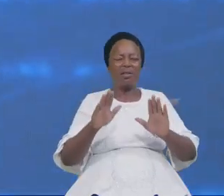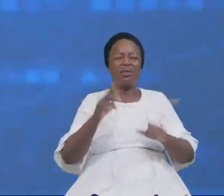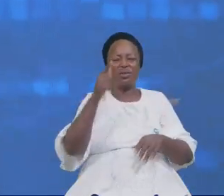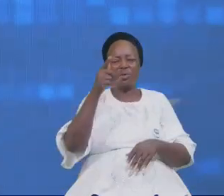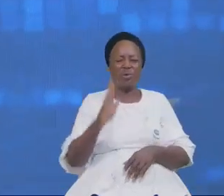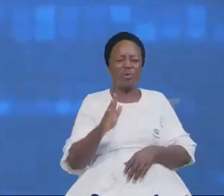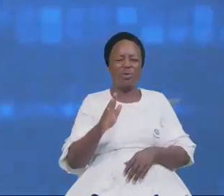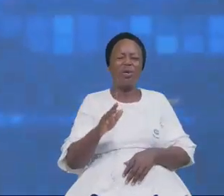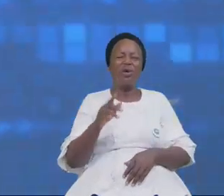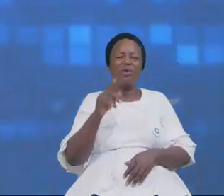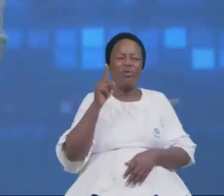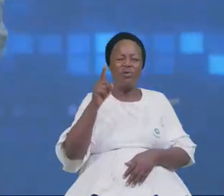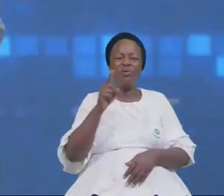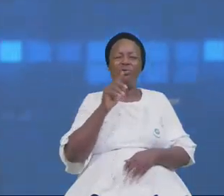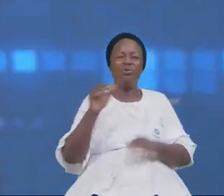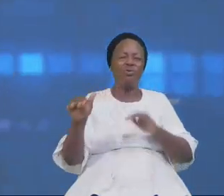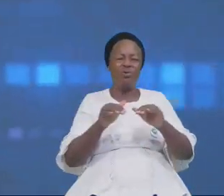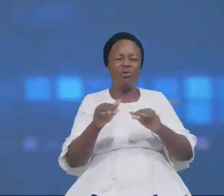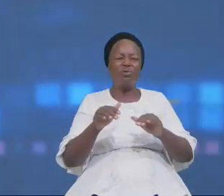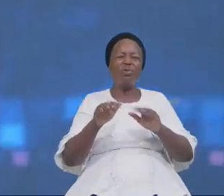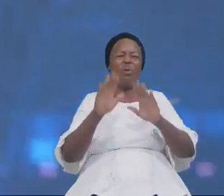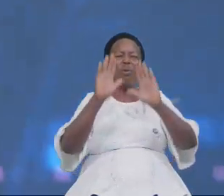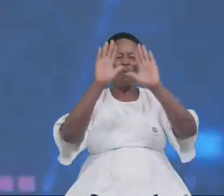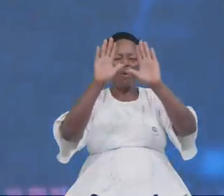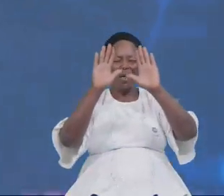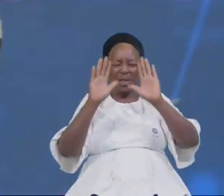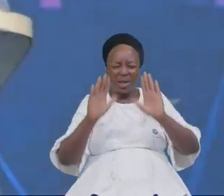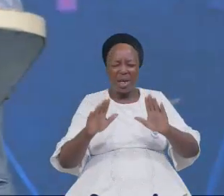do awesome, great